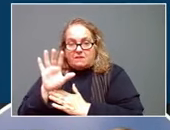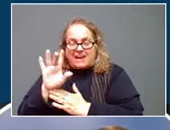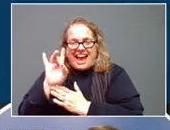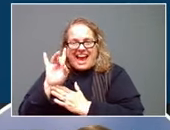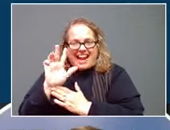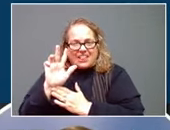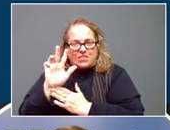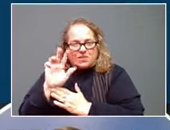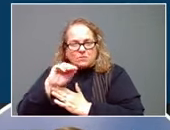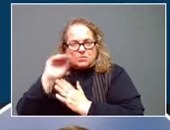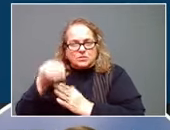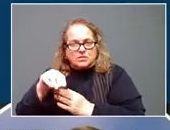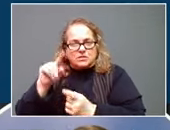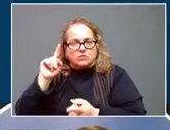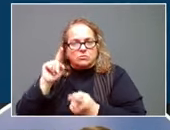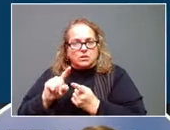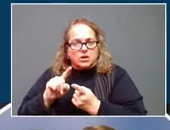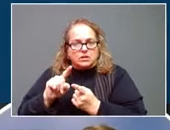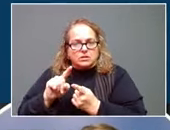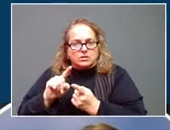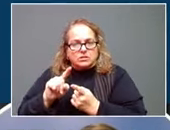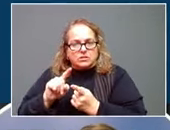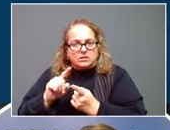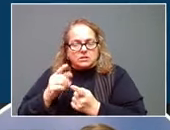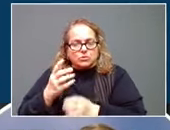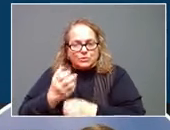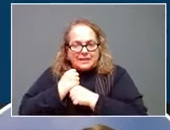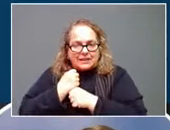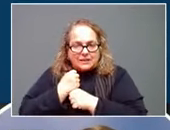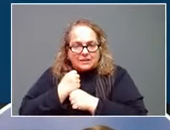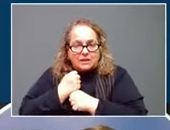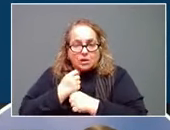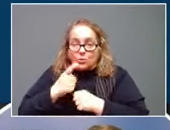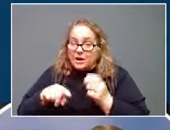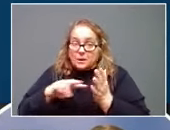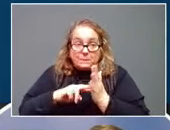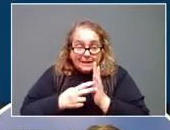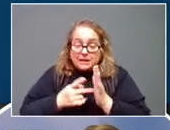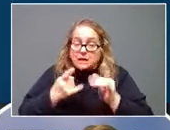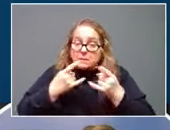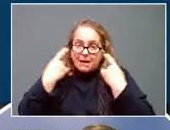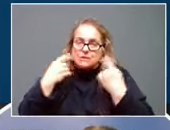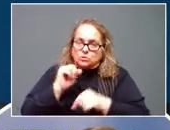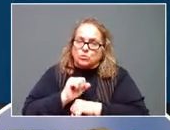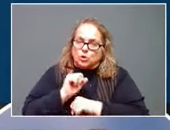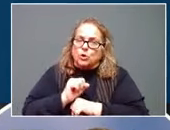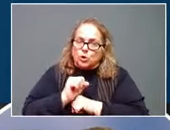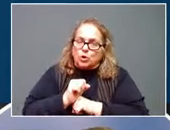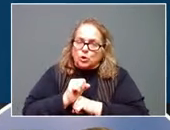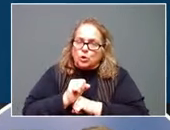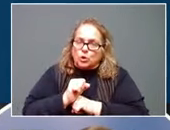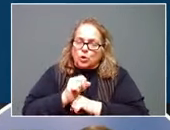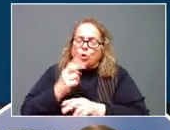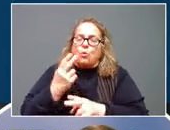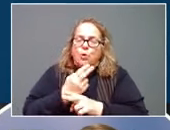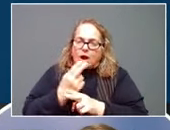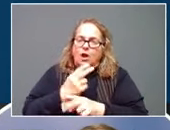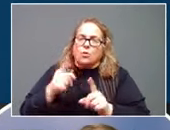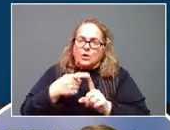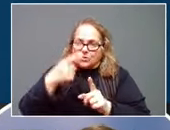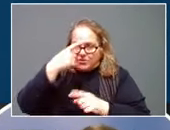83% reduction. And so what this says is that masks work. Wear them when you think that you should. Even a